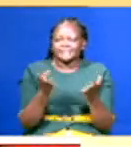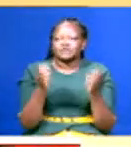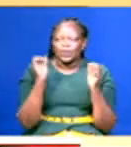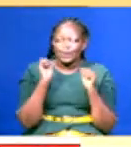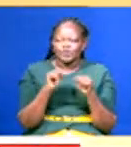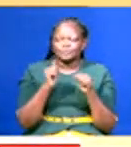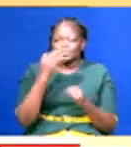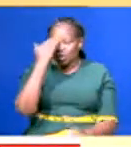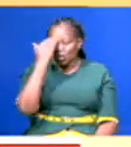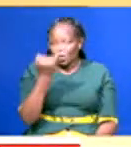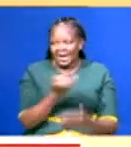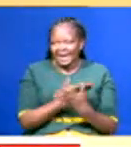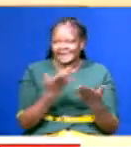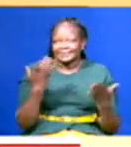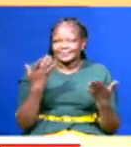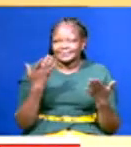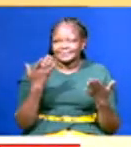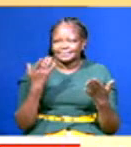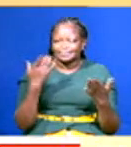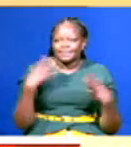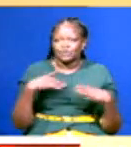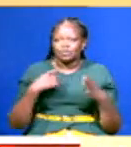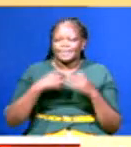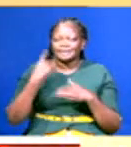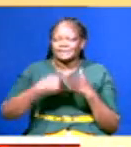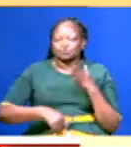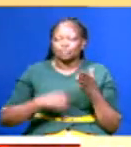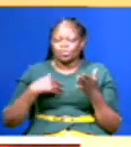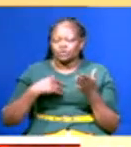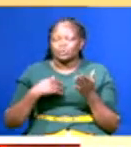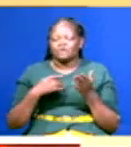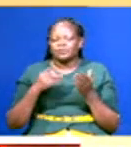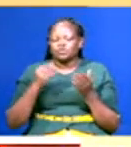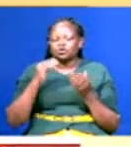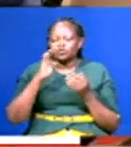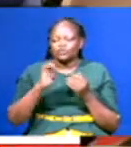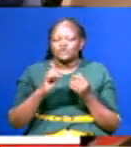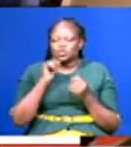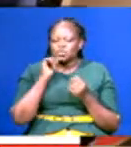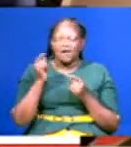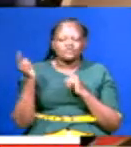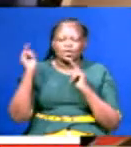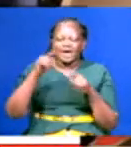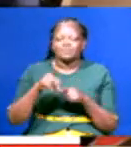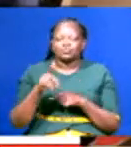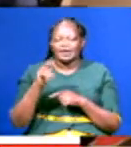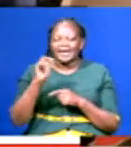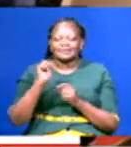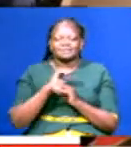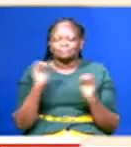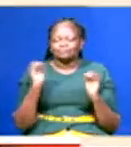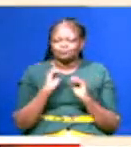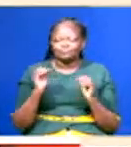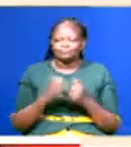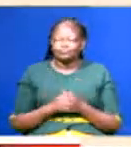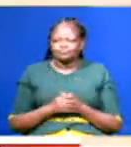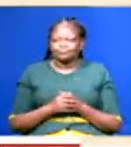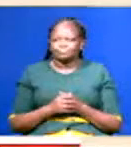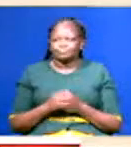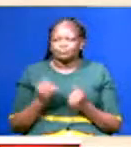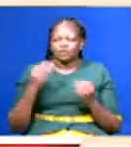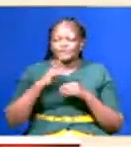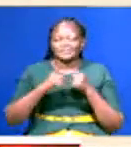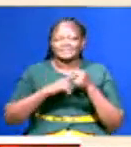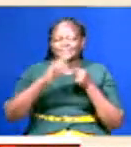that any taxpayer who wants to install the software, they don't have to come to KRA. He says already over 60%